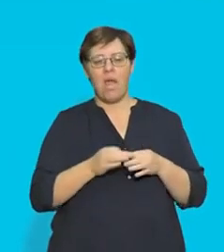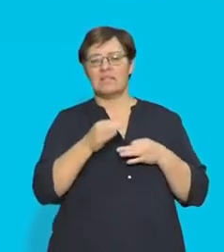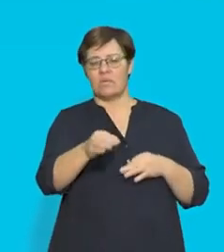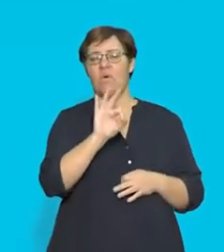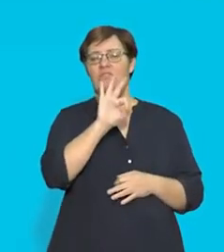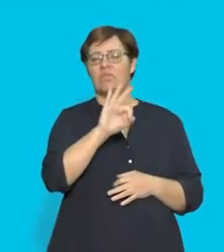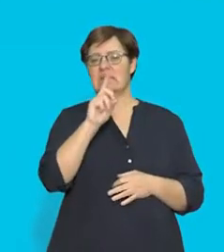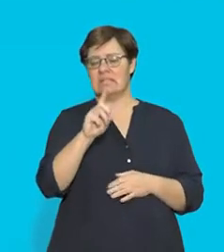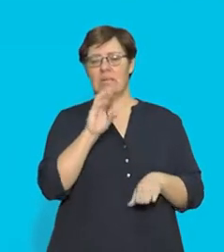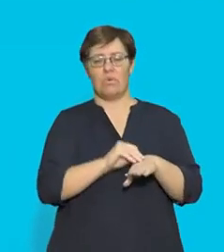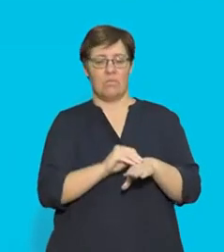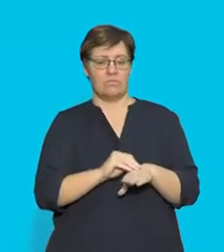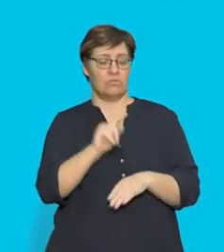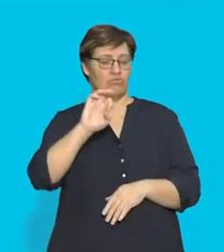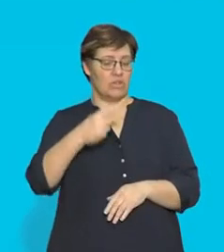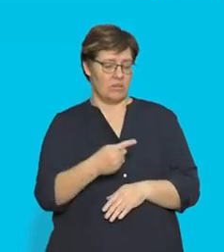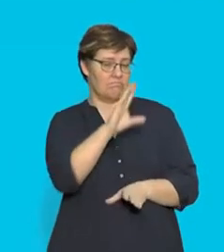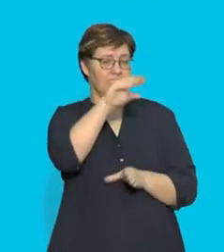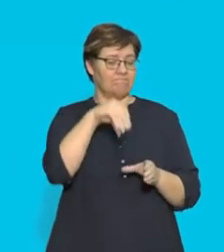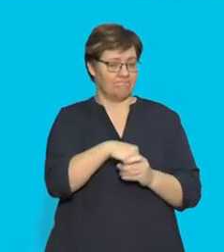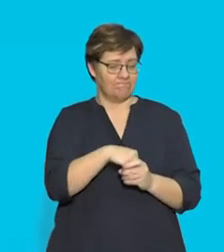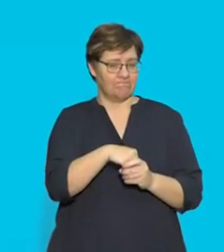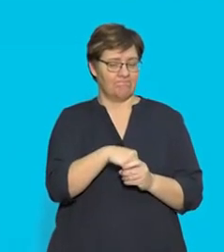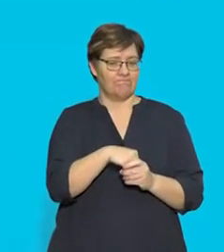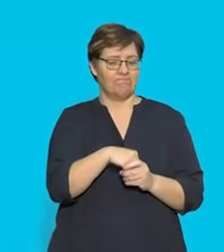3D trig problems into including